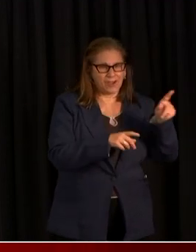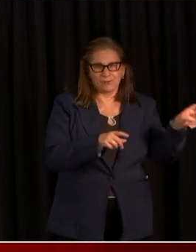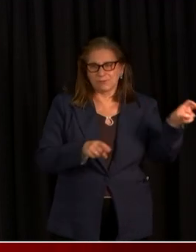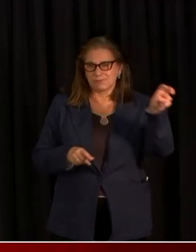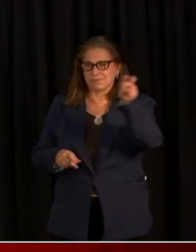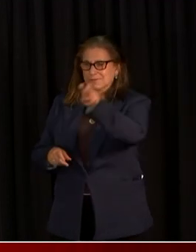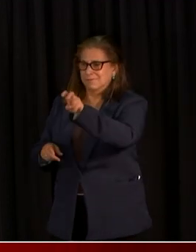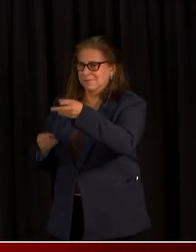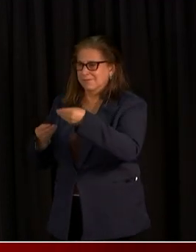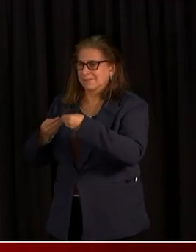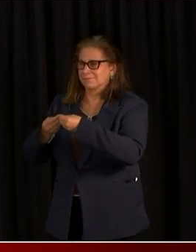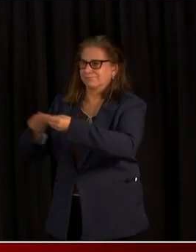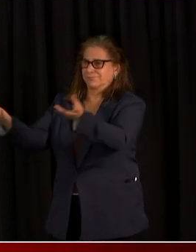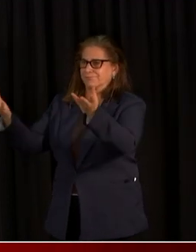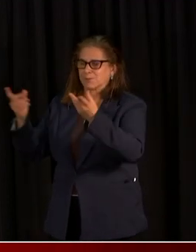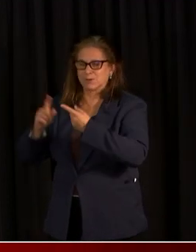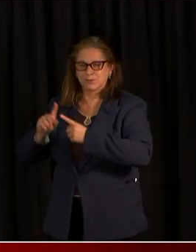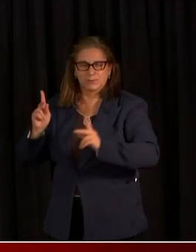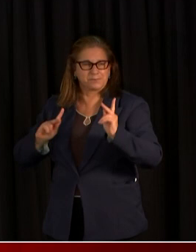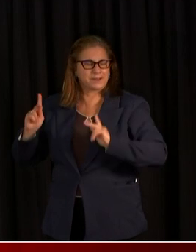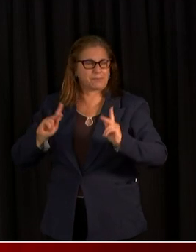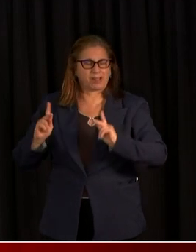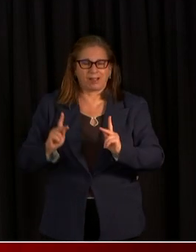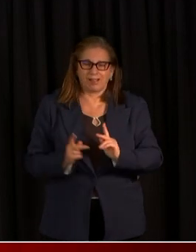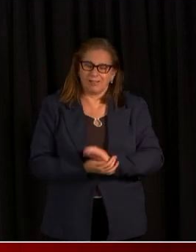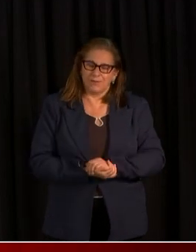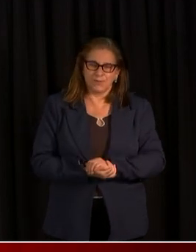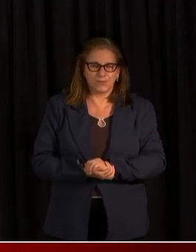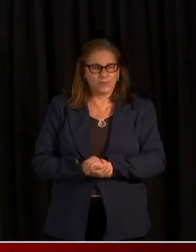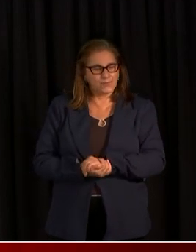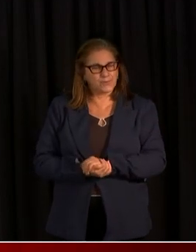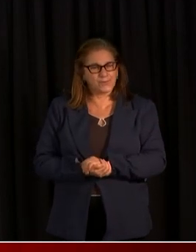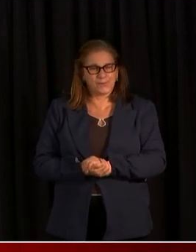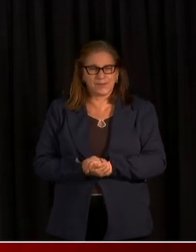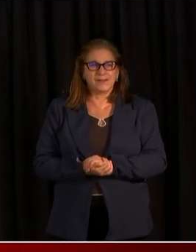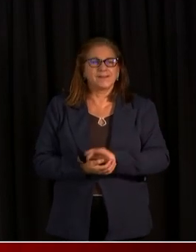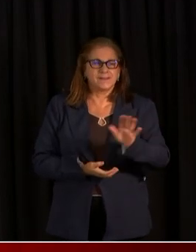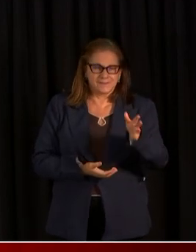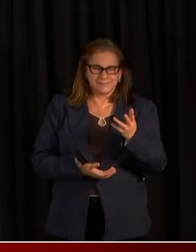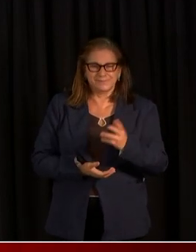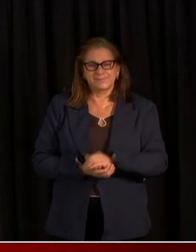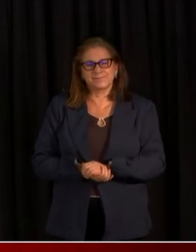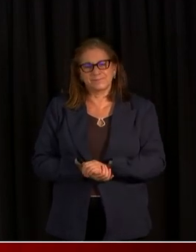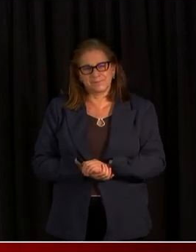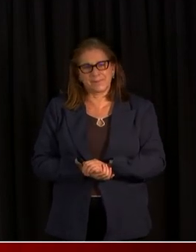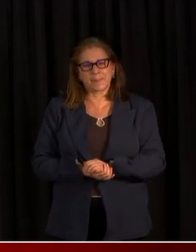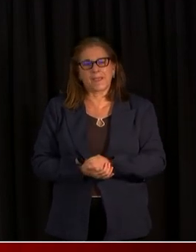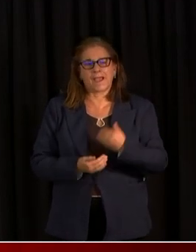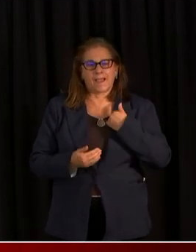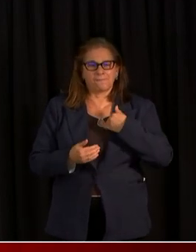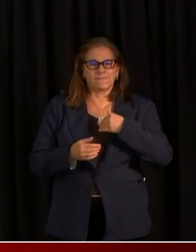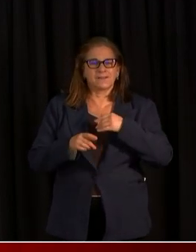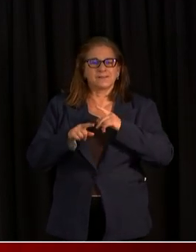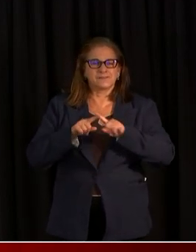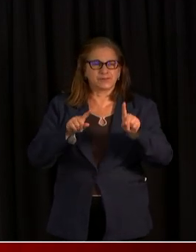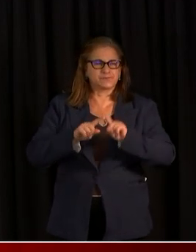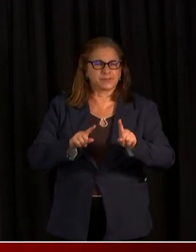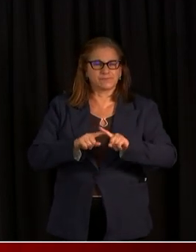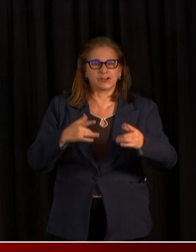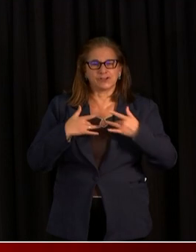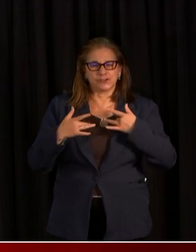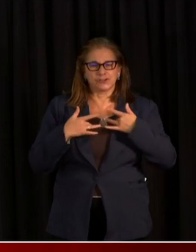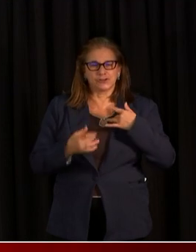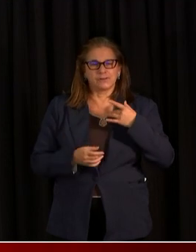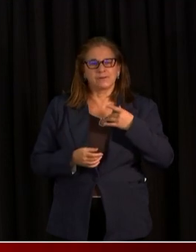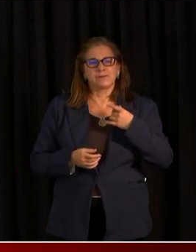and exposures to individuals who may be at high risk. So those are some of the trends that we are observing and want to be able